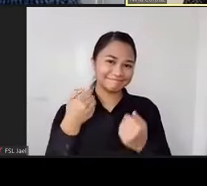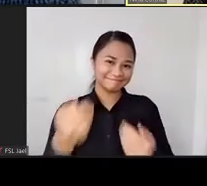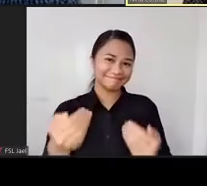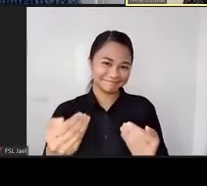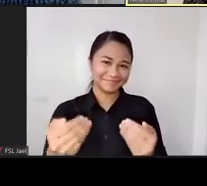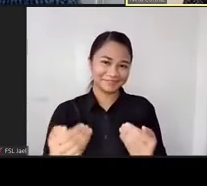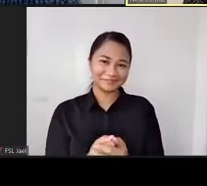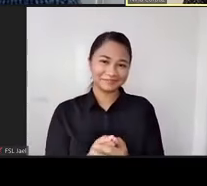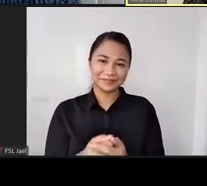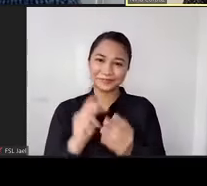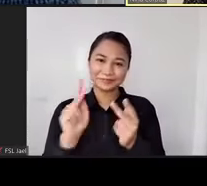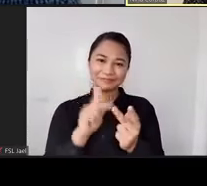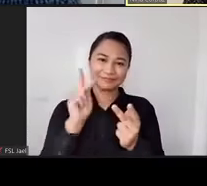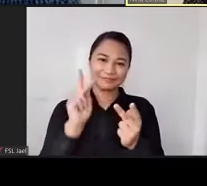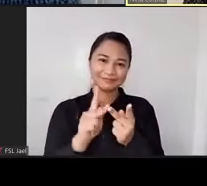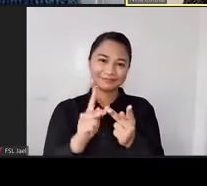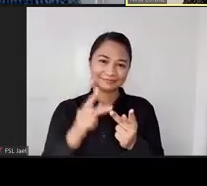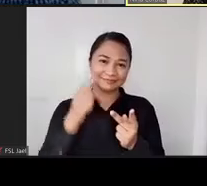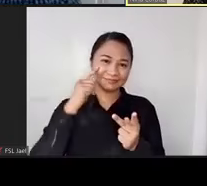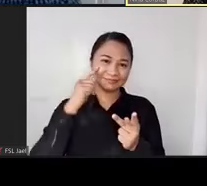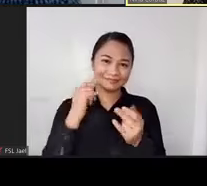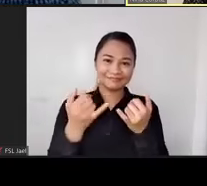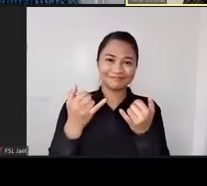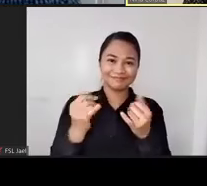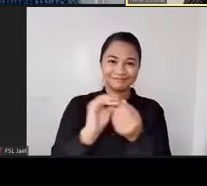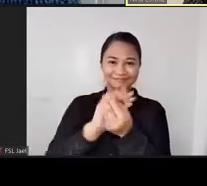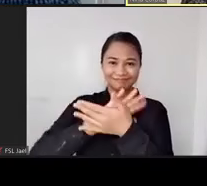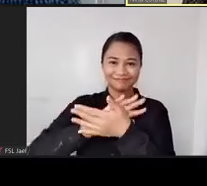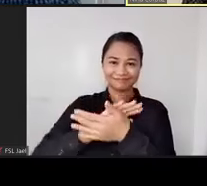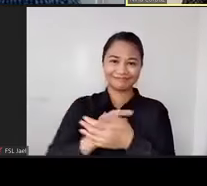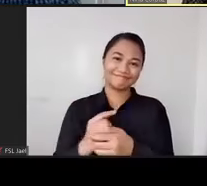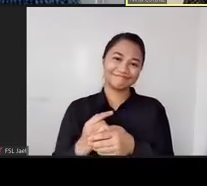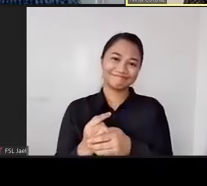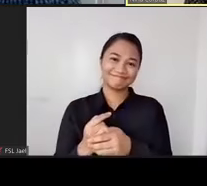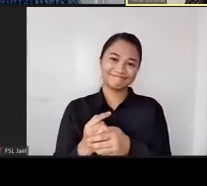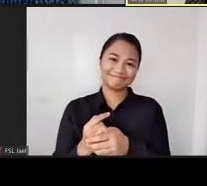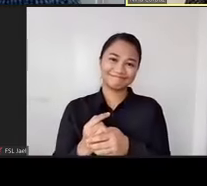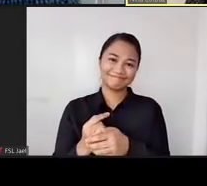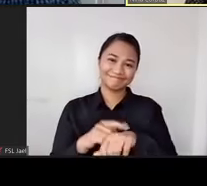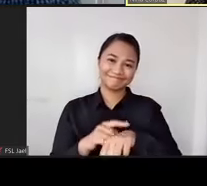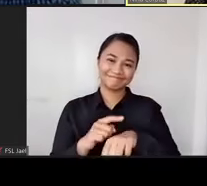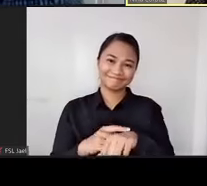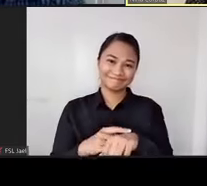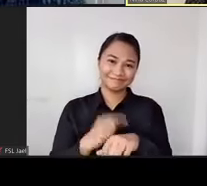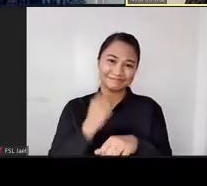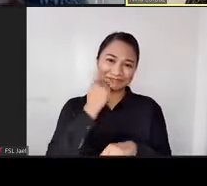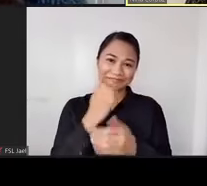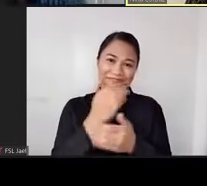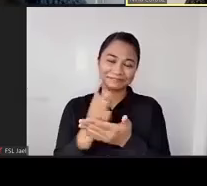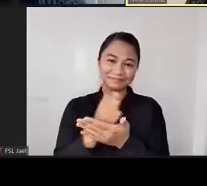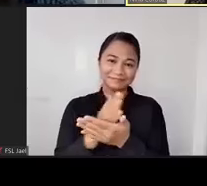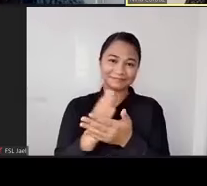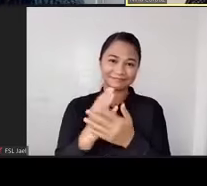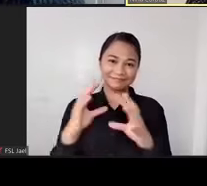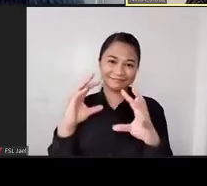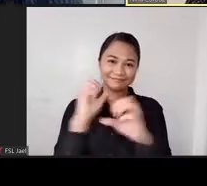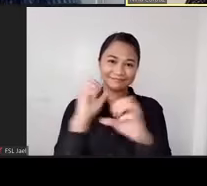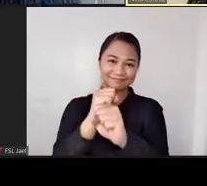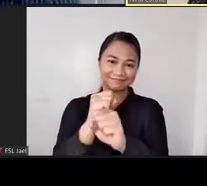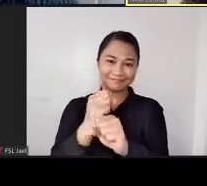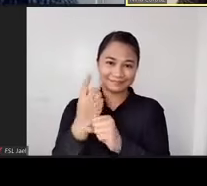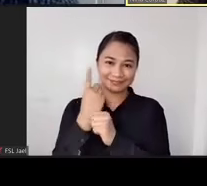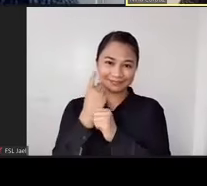you said. Arnold talked about his humble beginnings, an experience similar to many of our